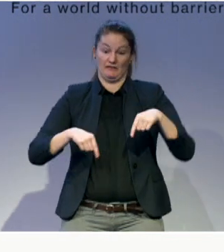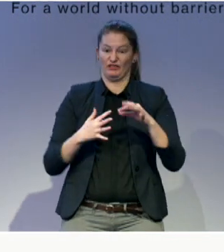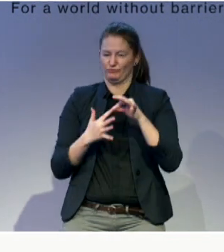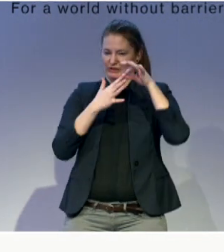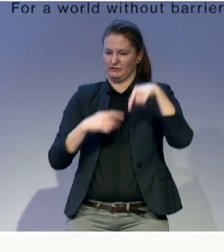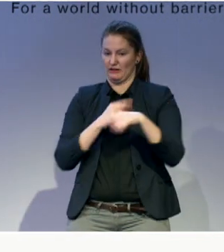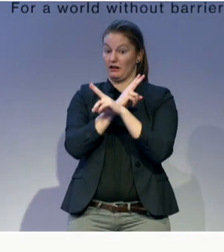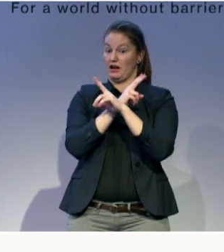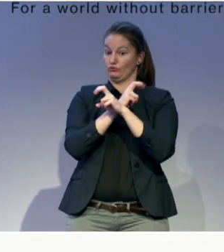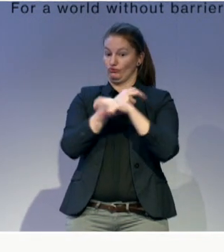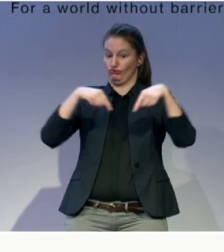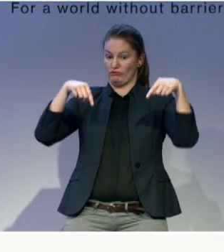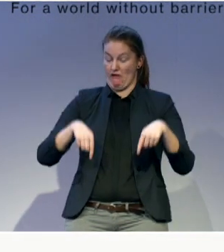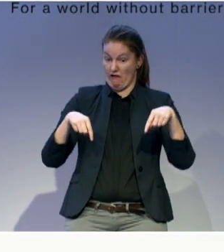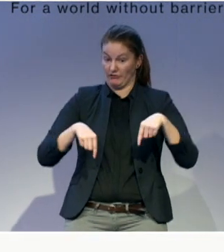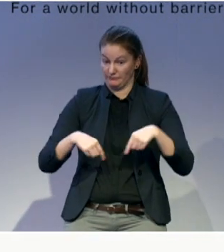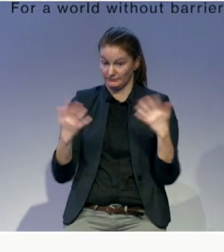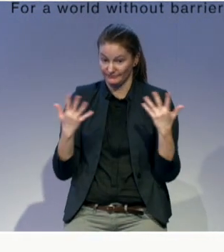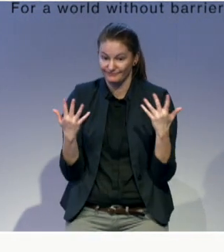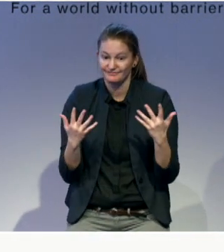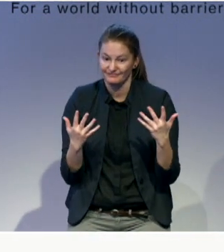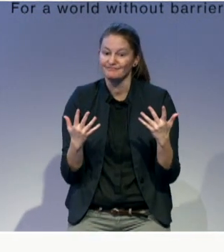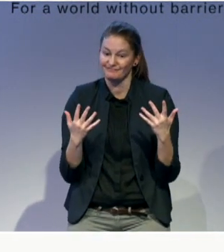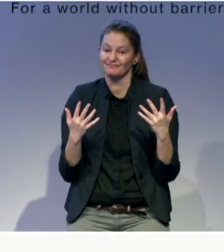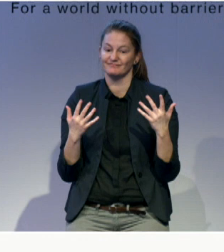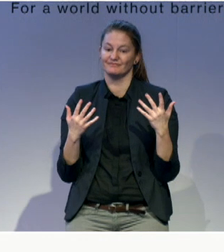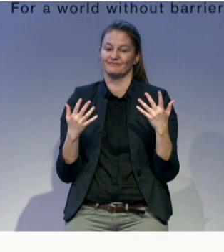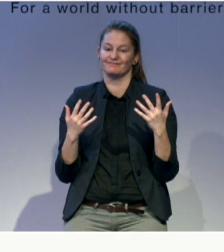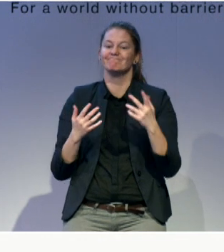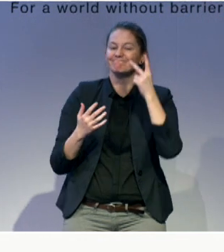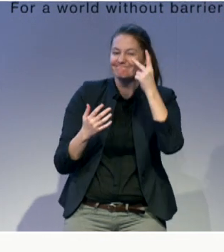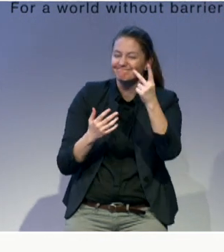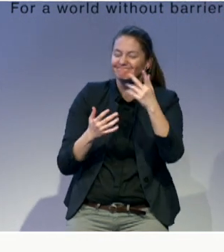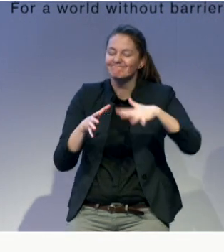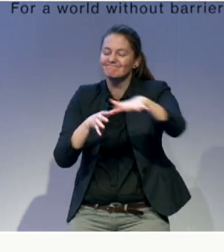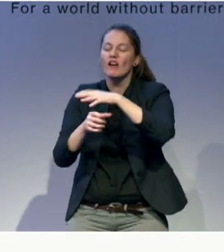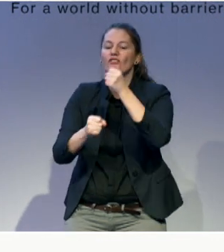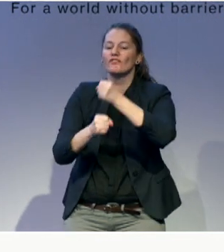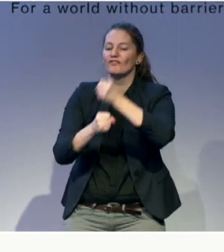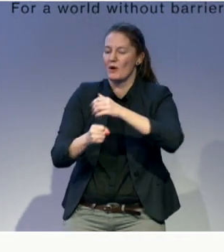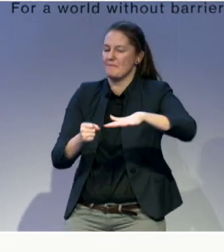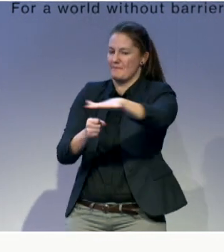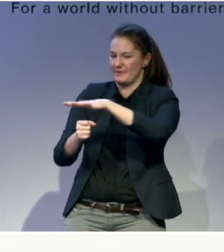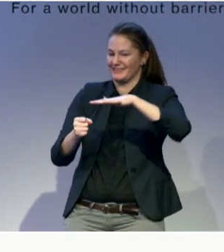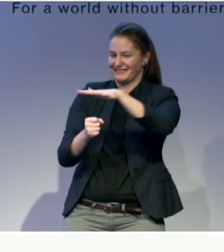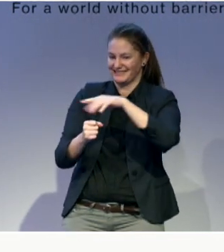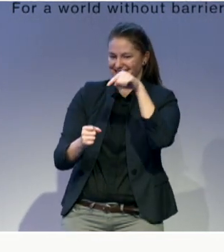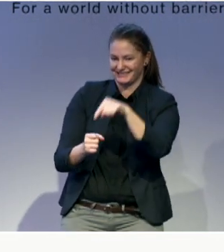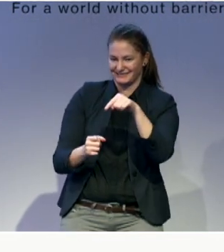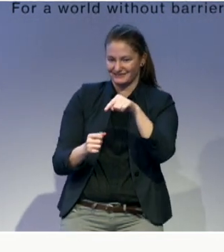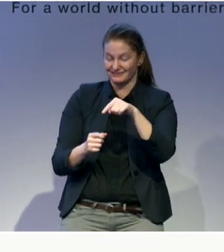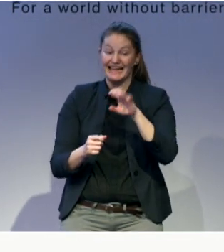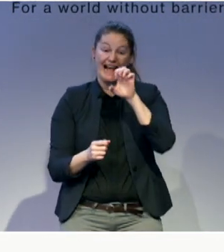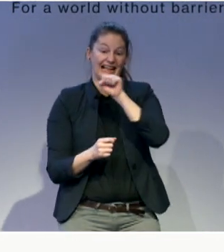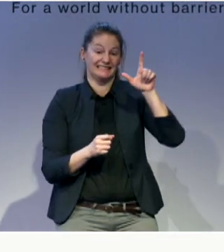Foundation has initiated the Zero Project Unternehmensdialoge, in English